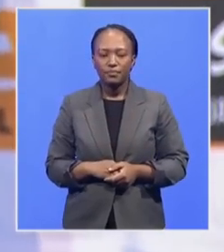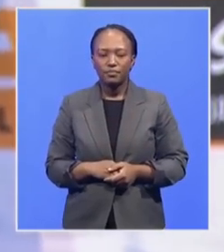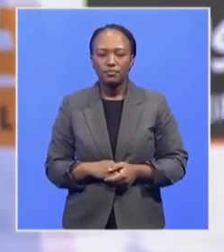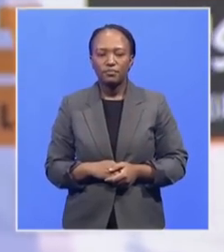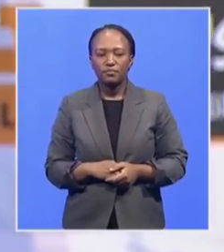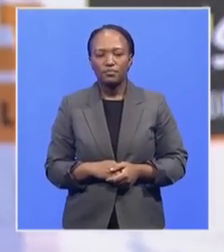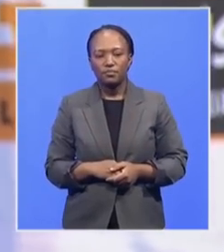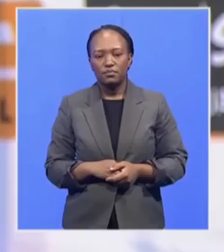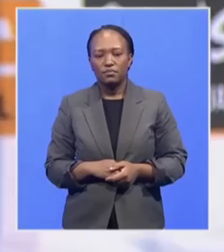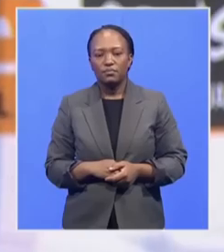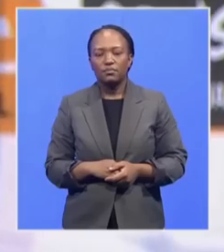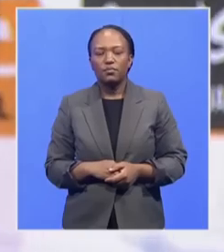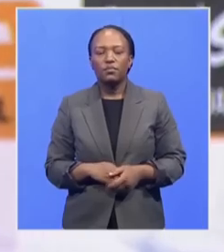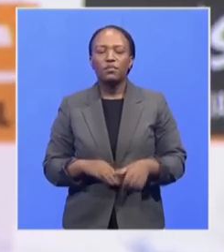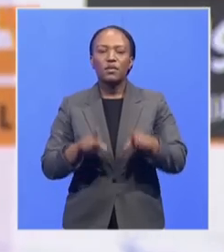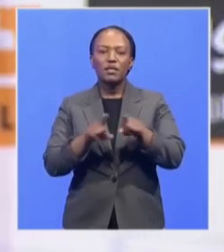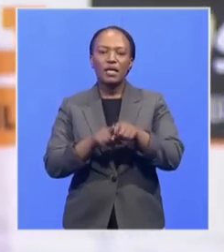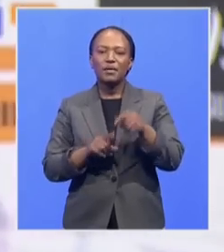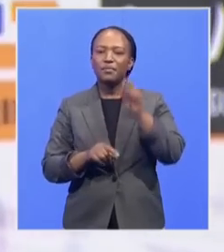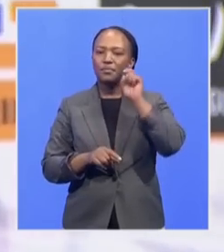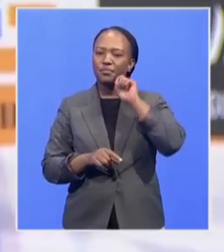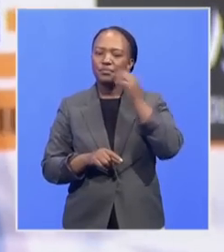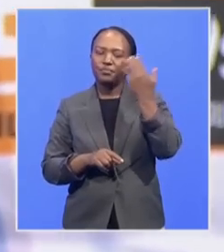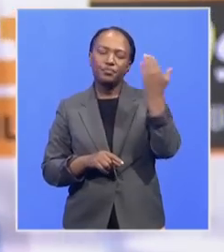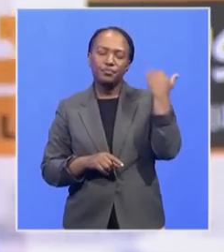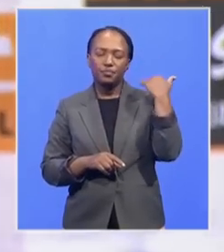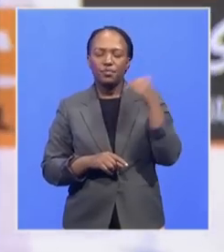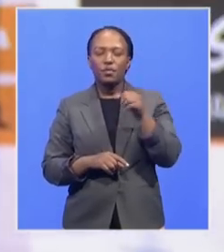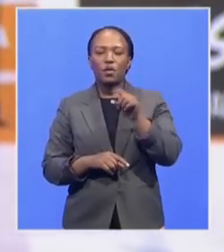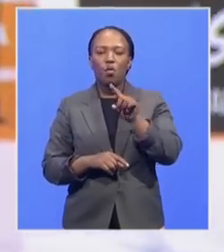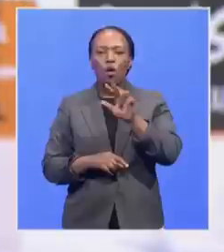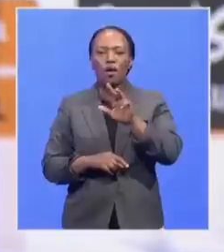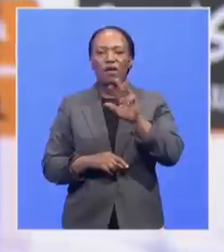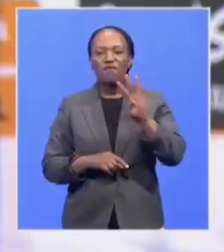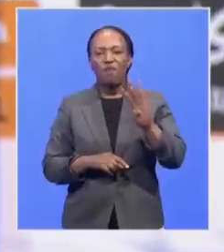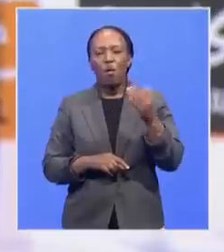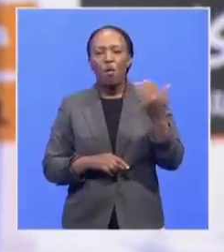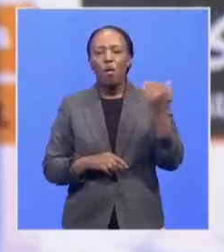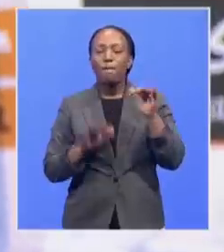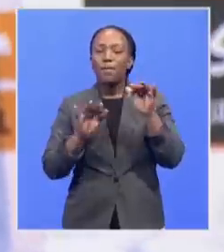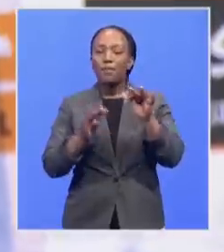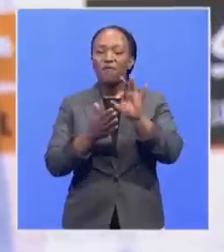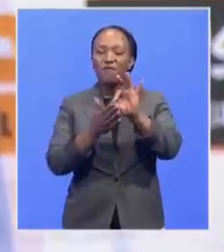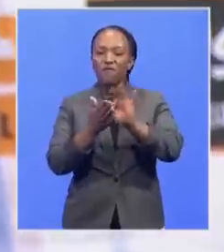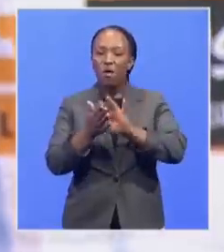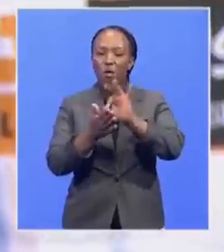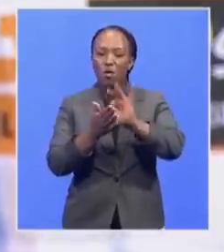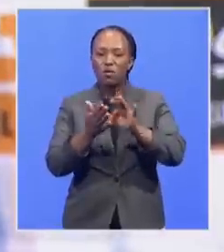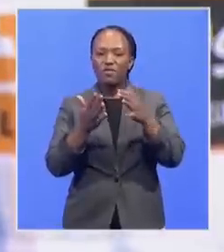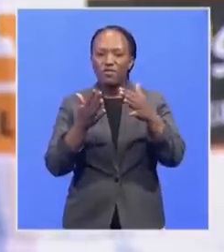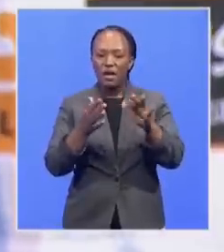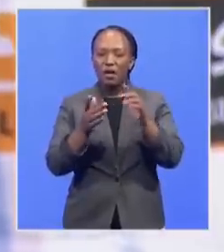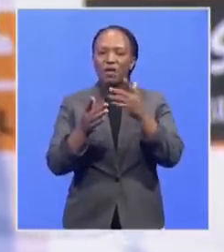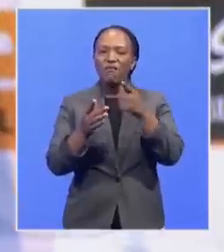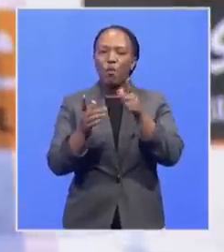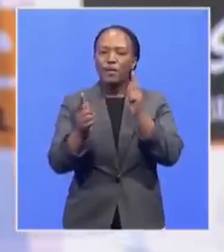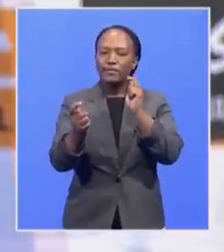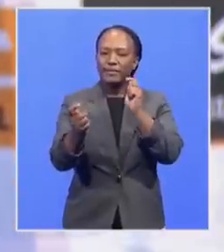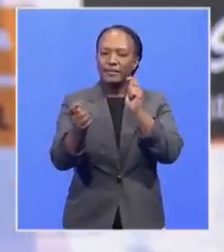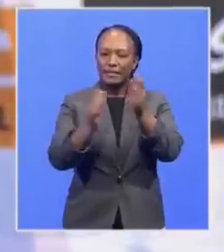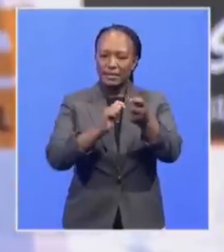as veterans of 1994 voted for transformation, so must we